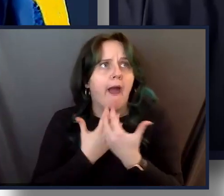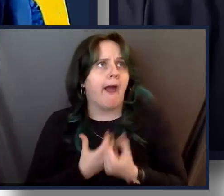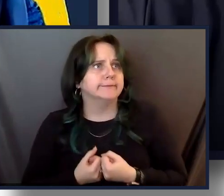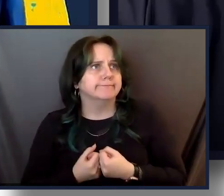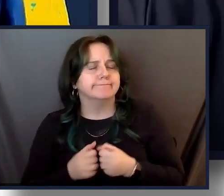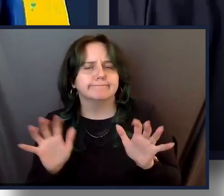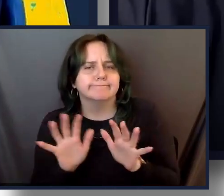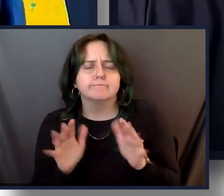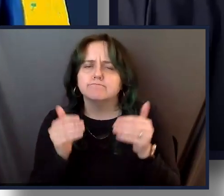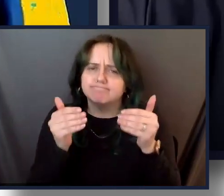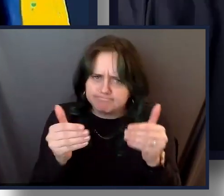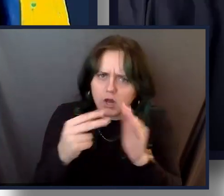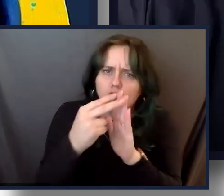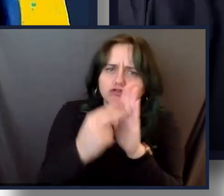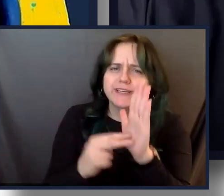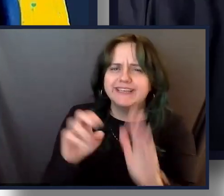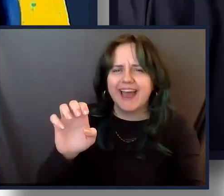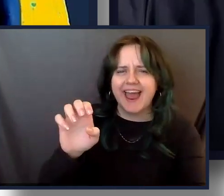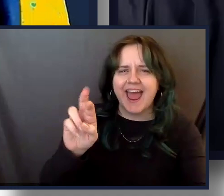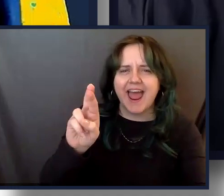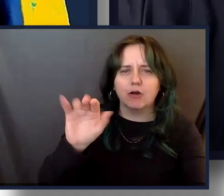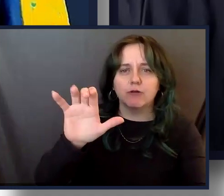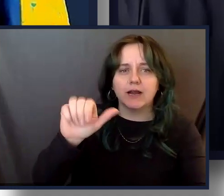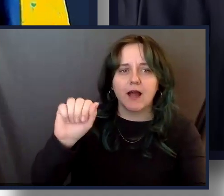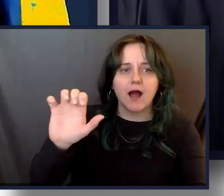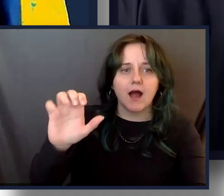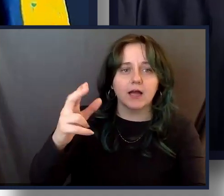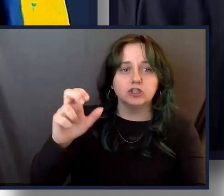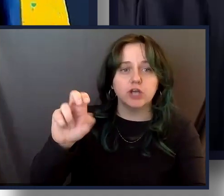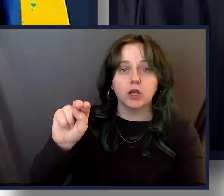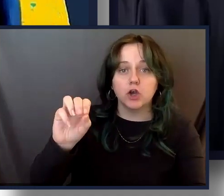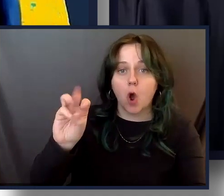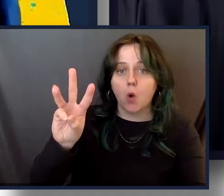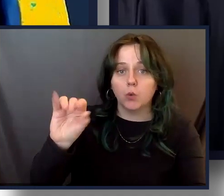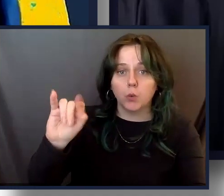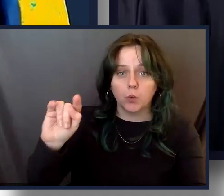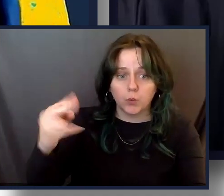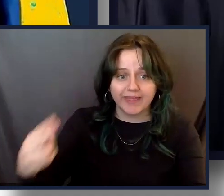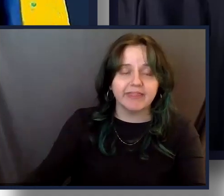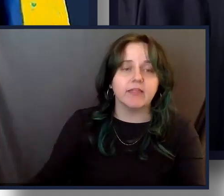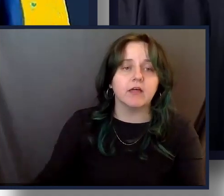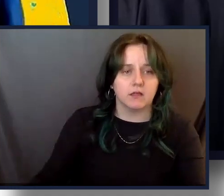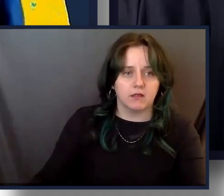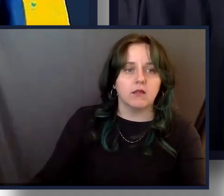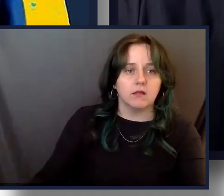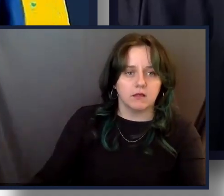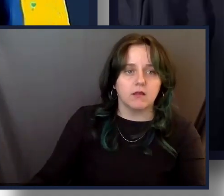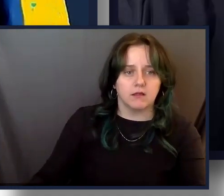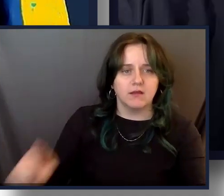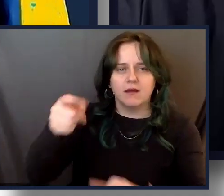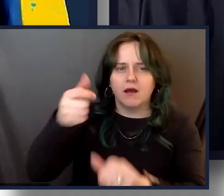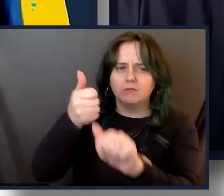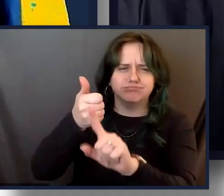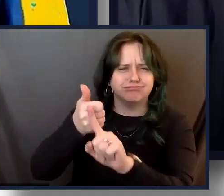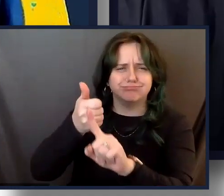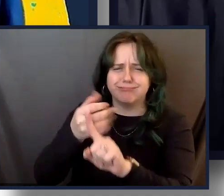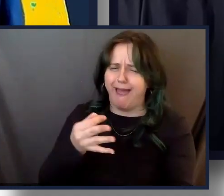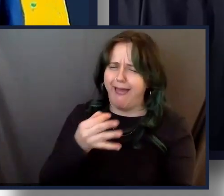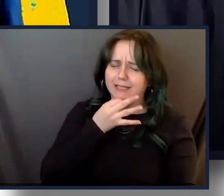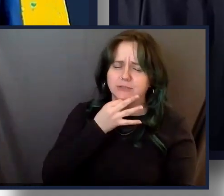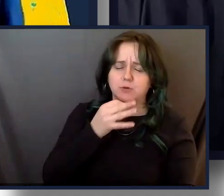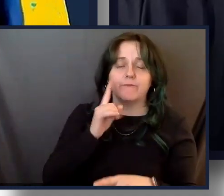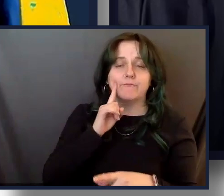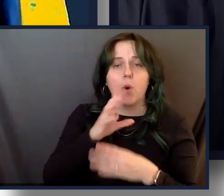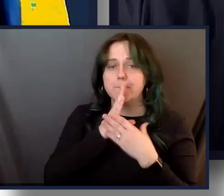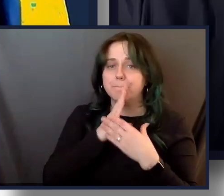a professor at the Kennedy School at Harvard. She is the world's leading expert on peaceful resistance. She has many books, but